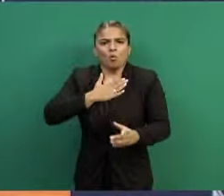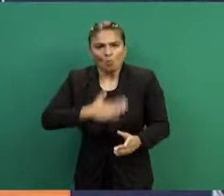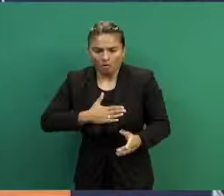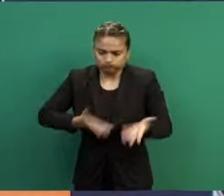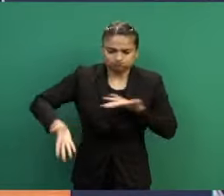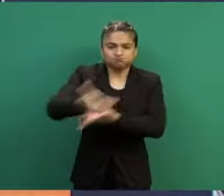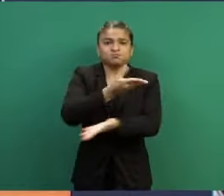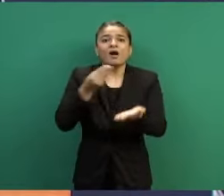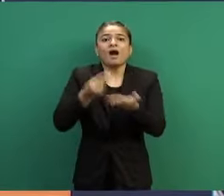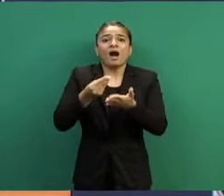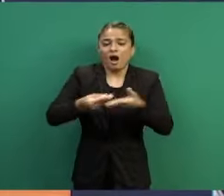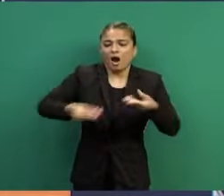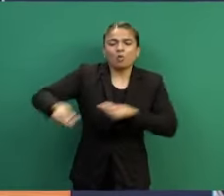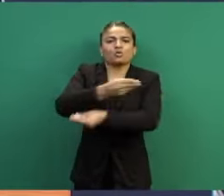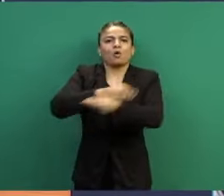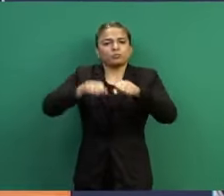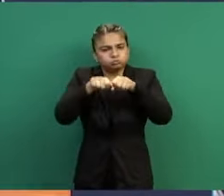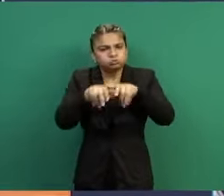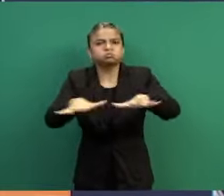broader economy.